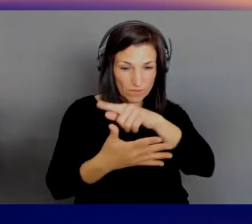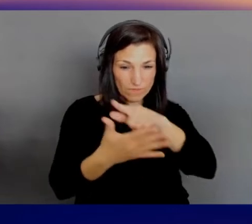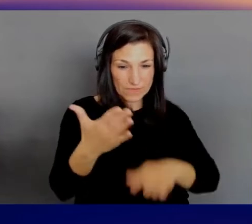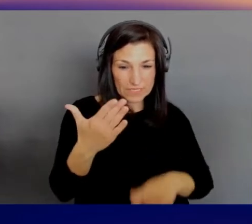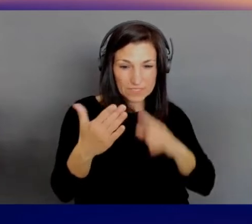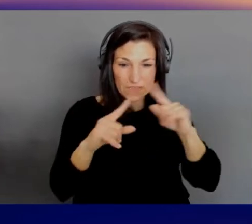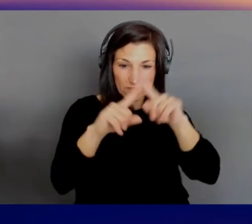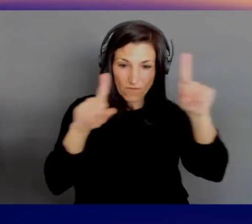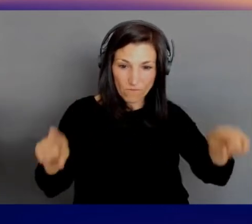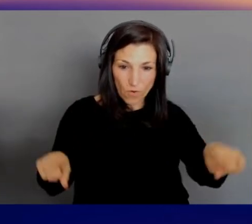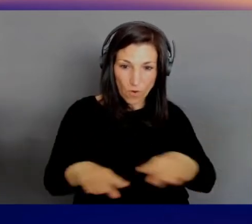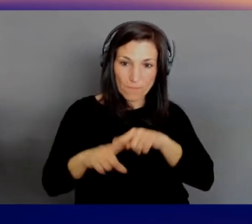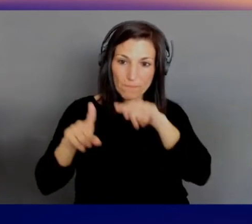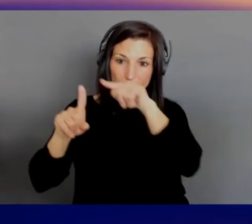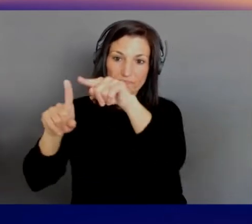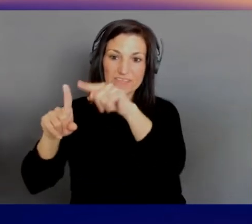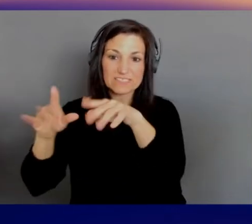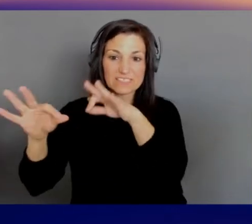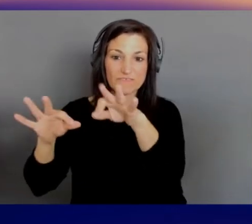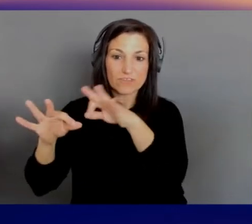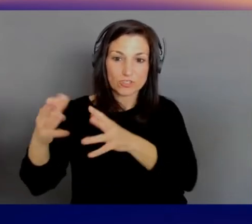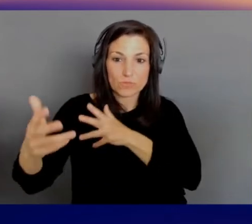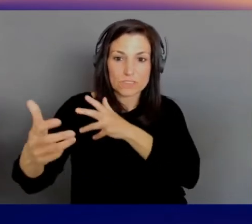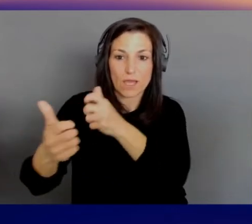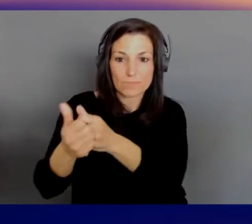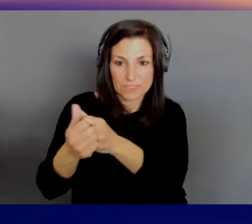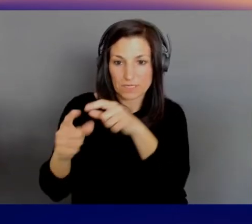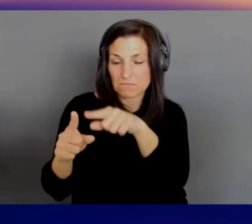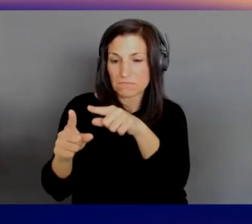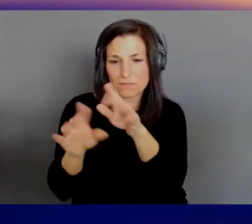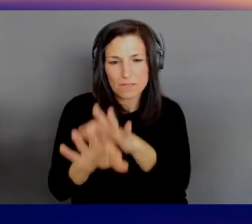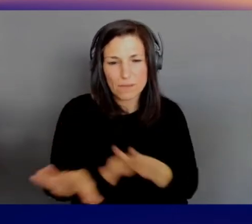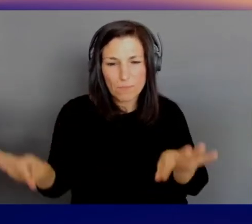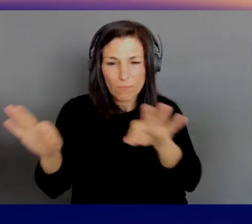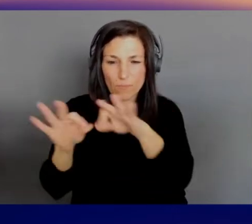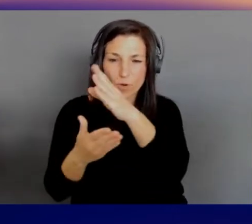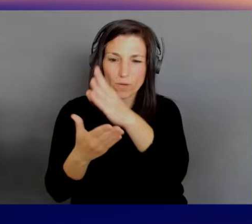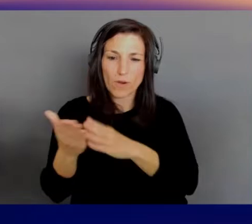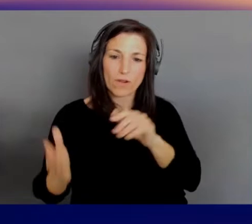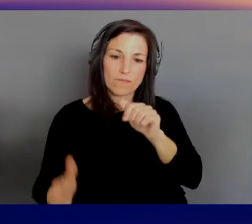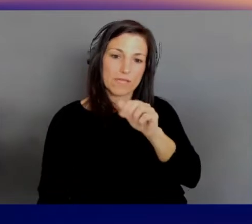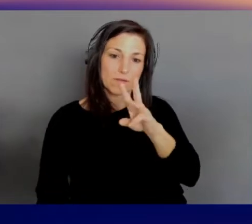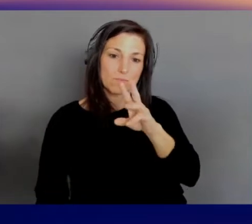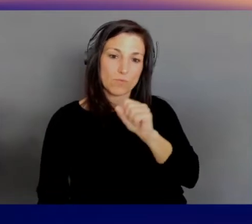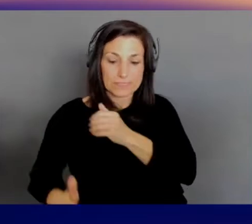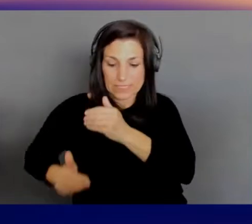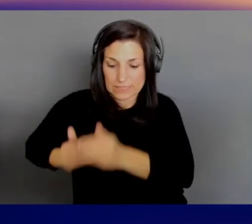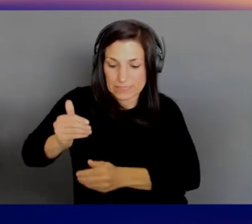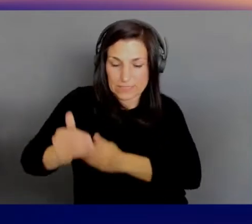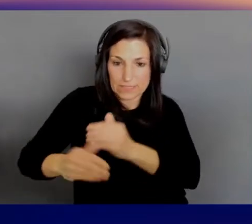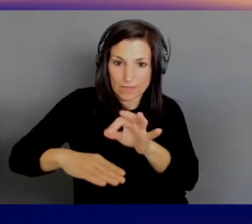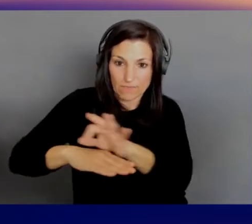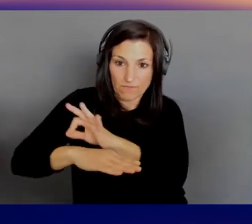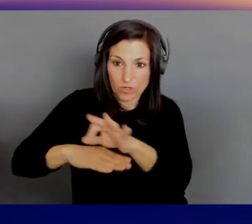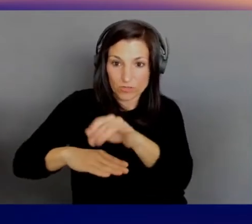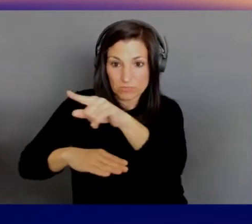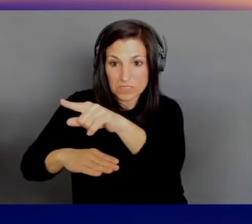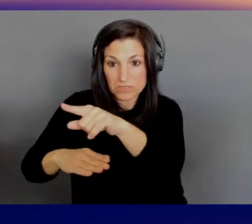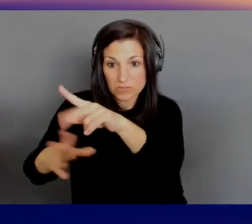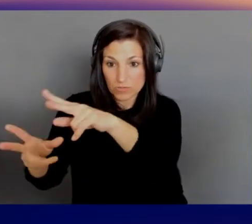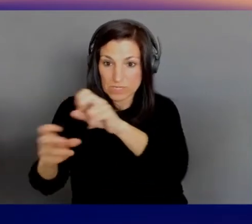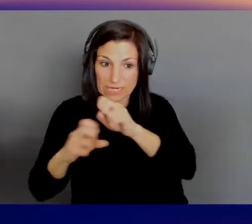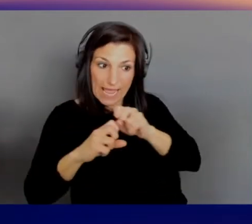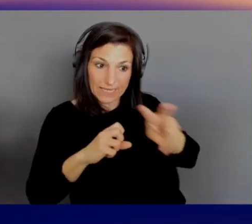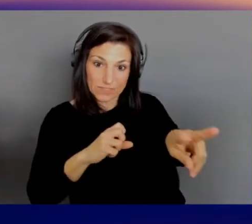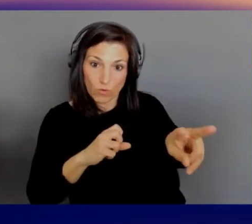This definition is the important part of our AWS Step Function. Now you can export this definition, go to your IDEs, and